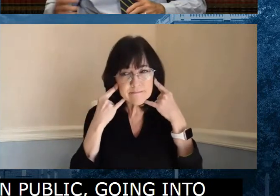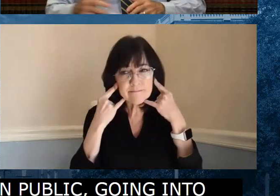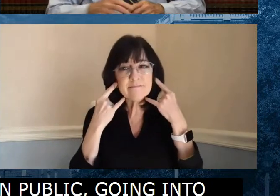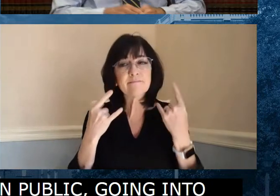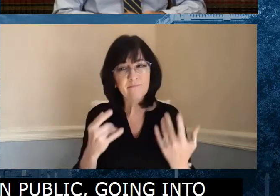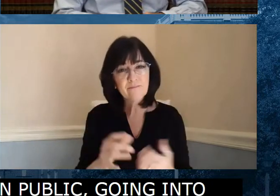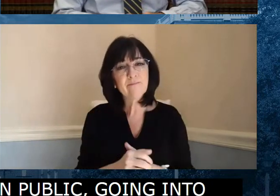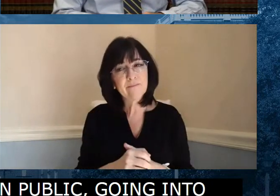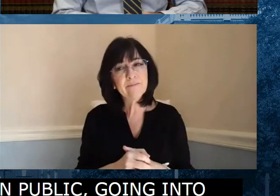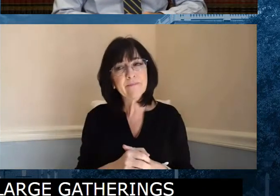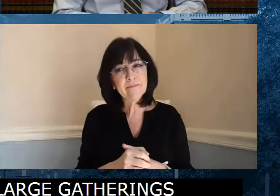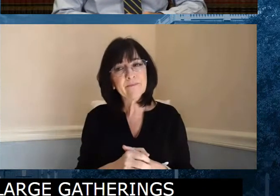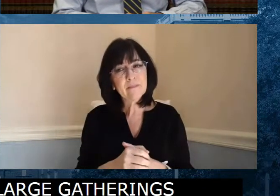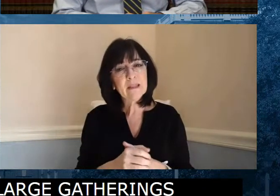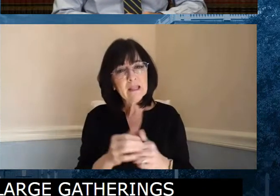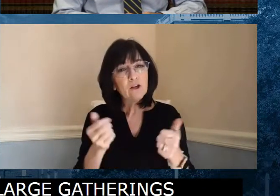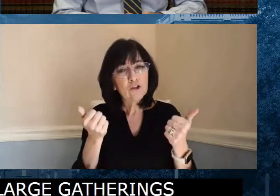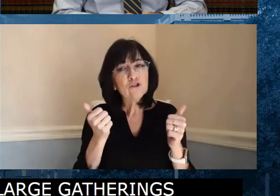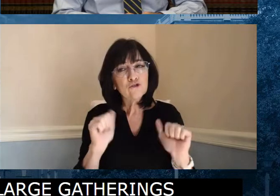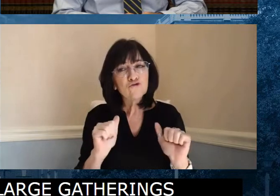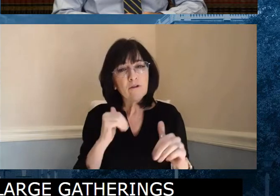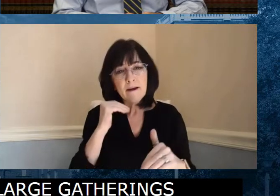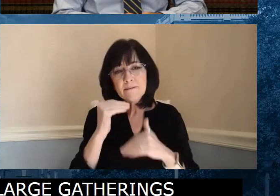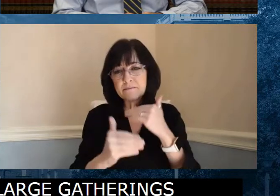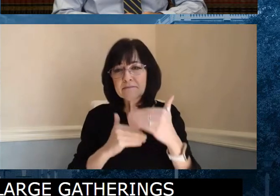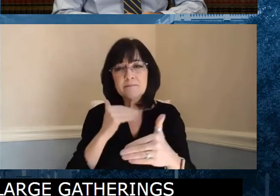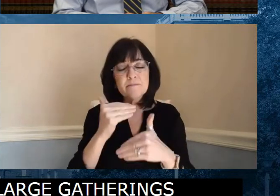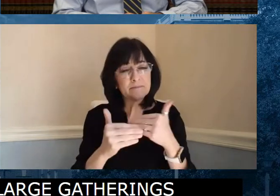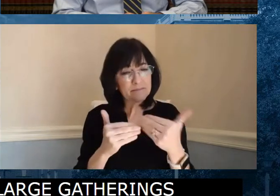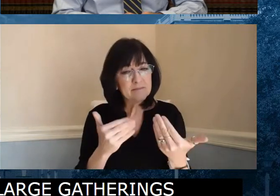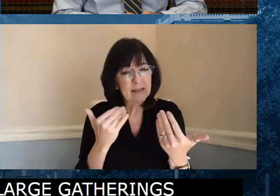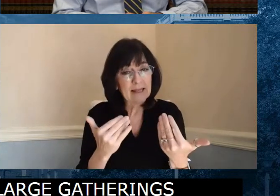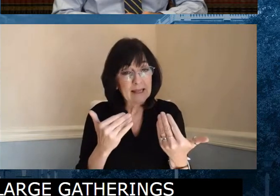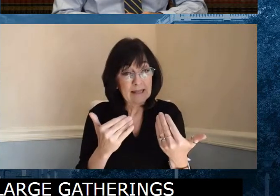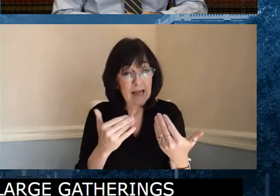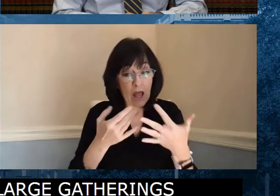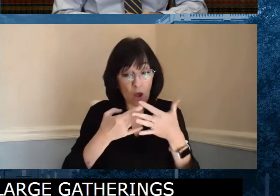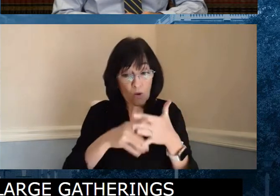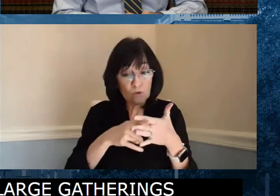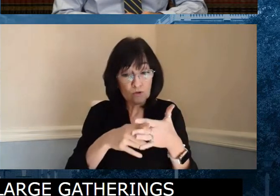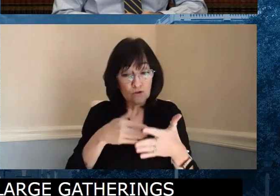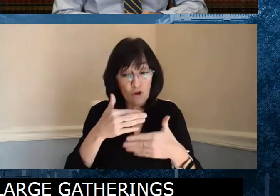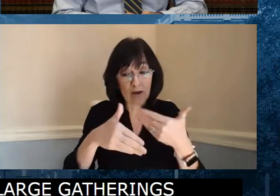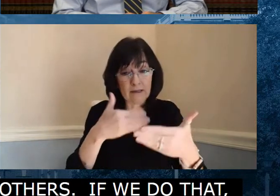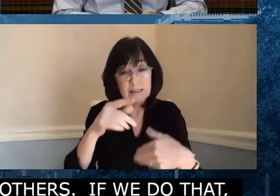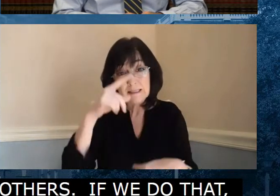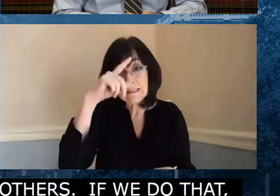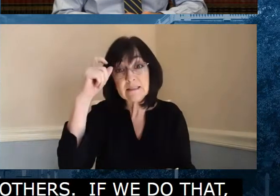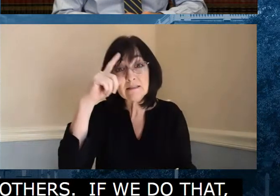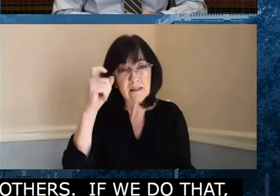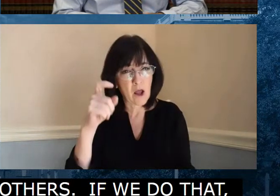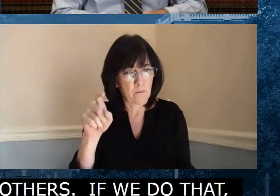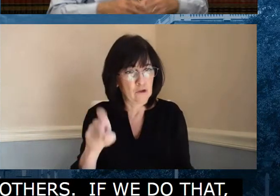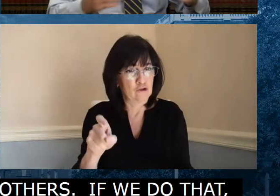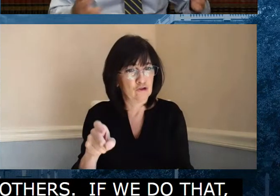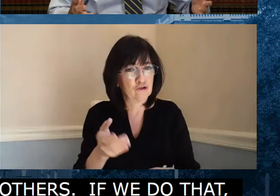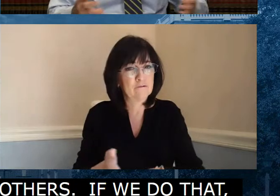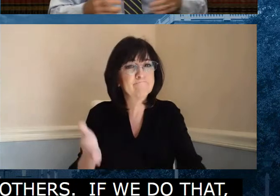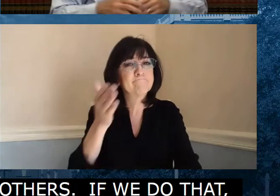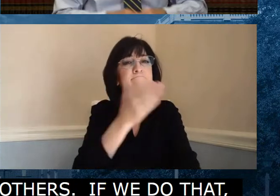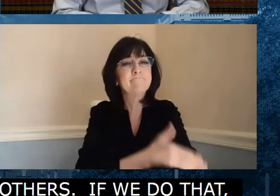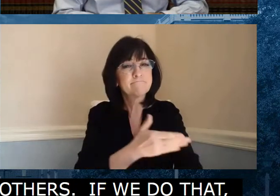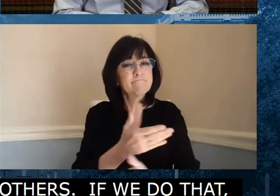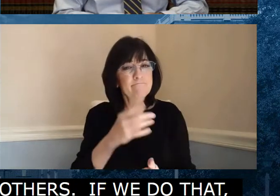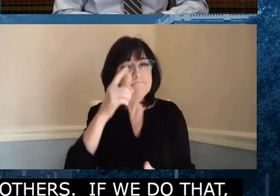get our way through the spring and into summer, I think we'll really be in a much better shape. We'll have many